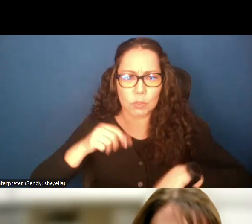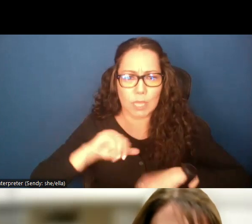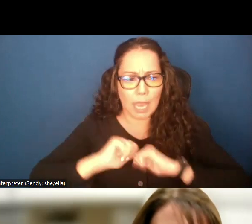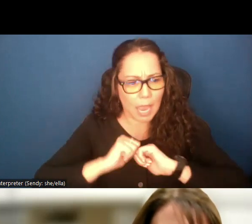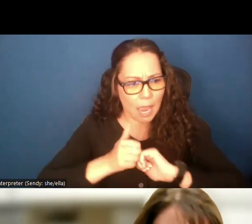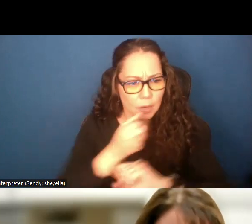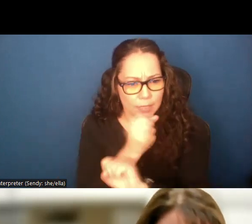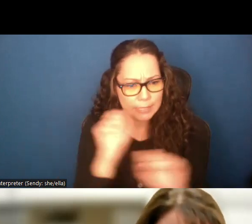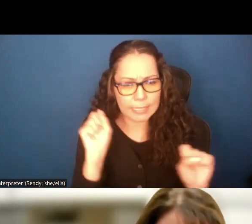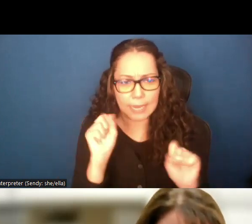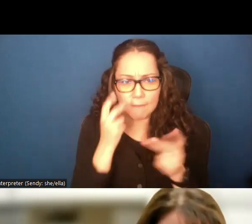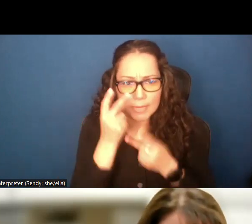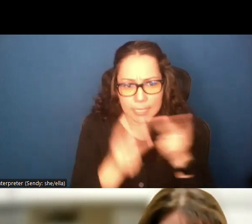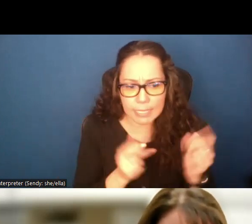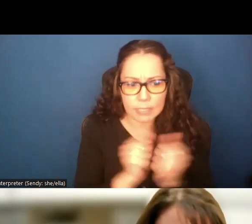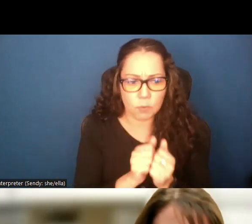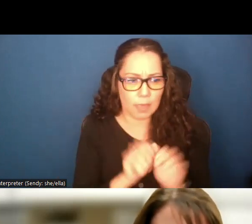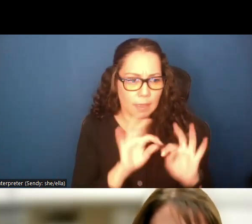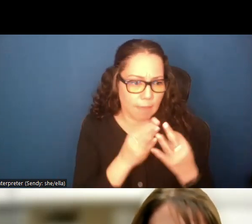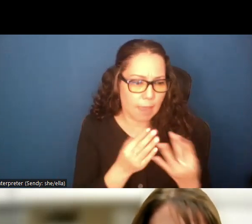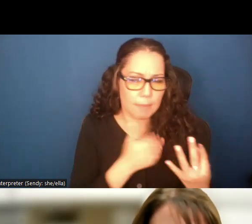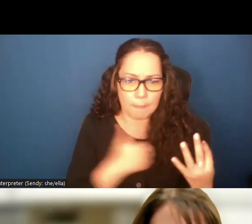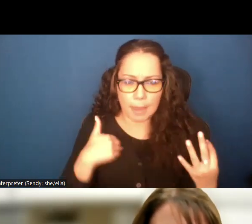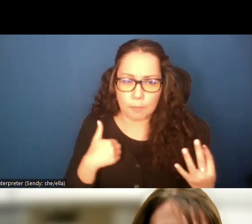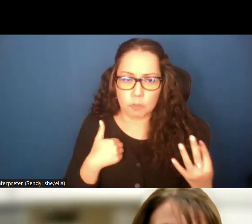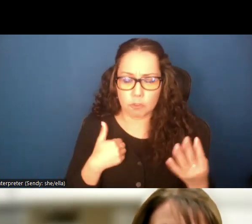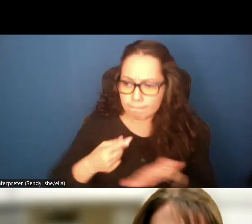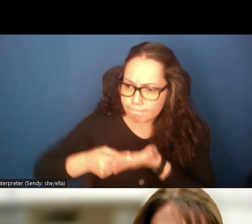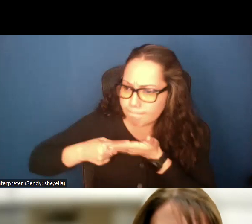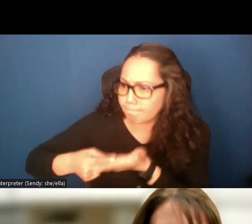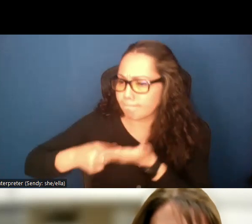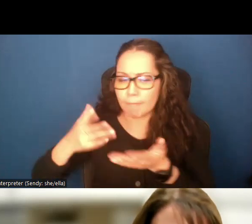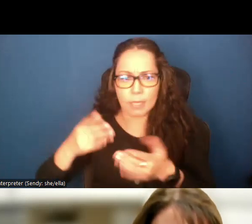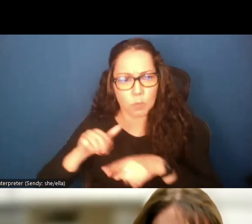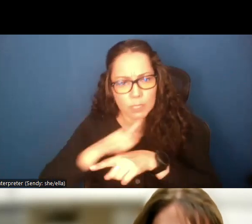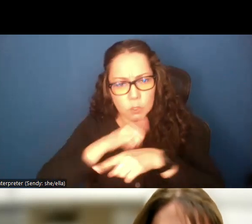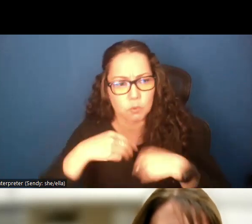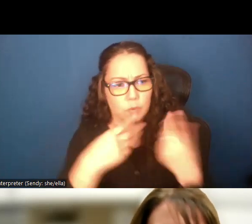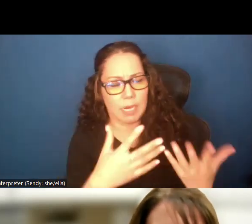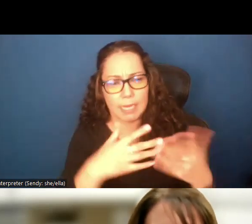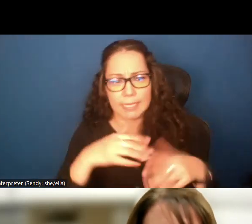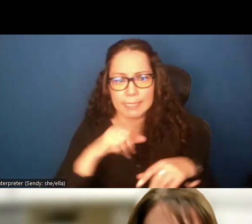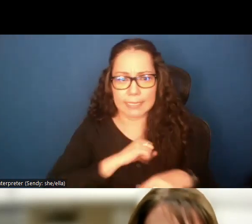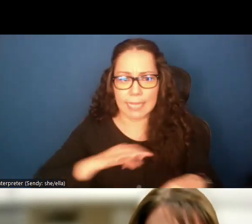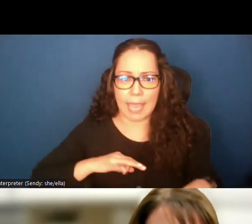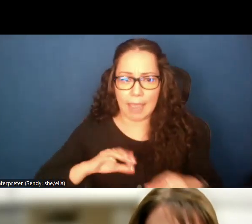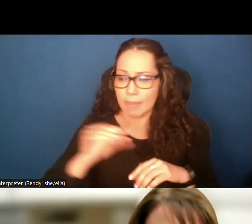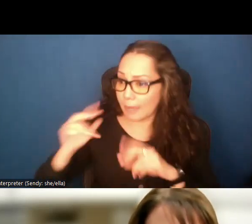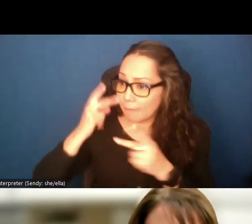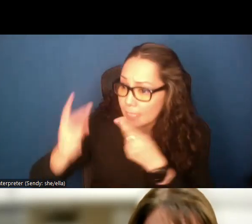with their family members. We trained staff and visitors on how to